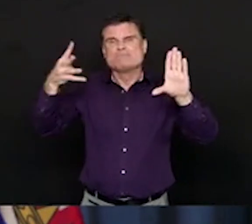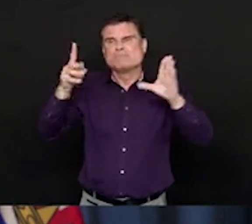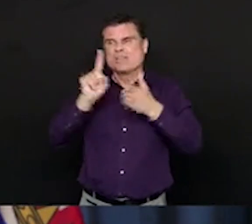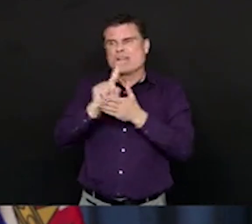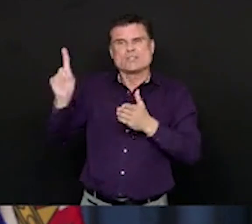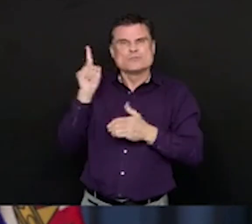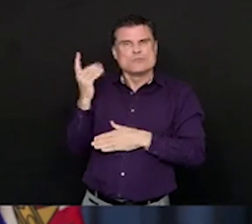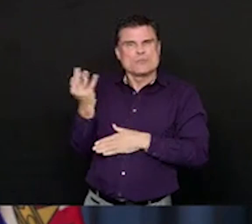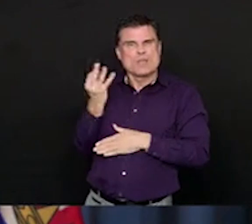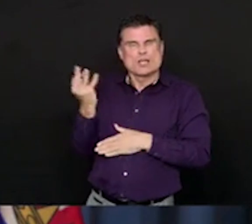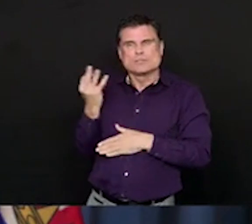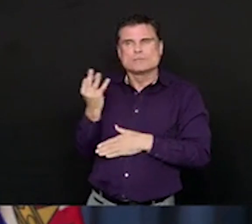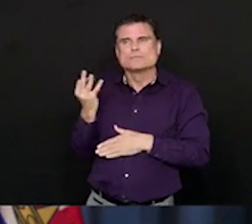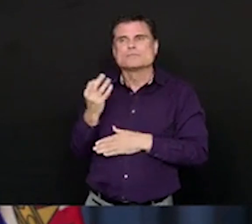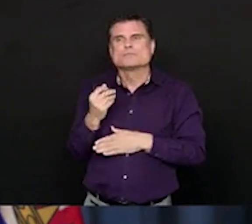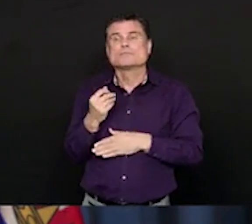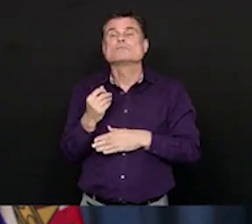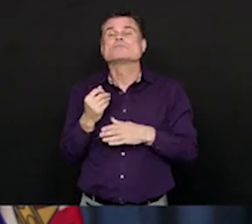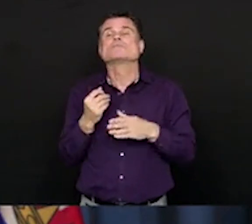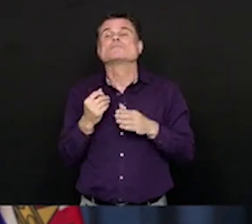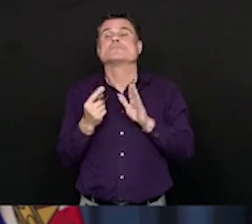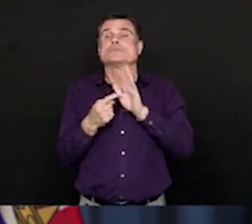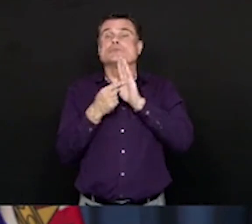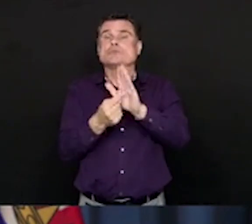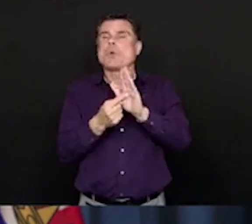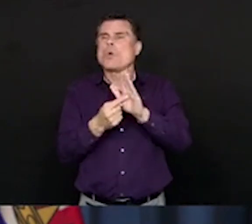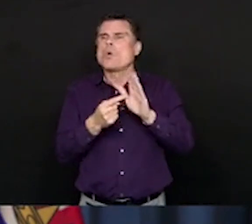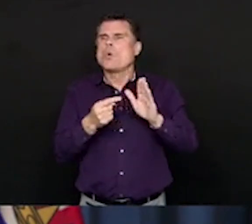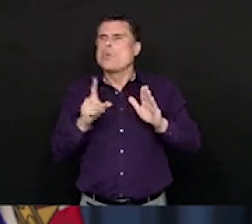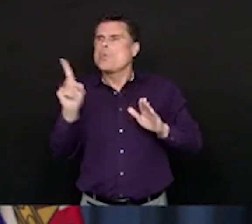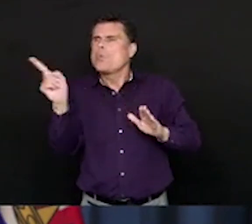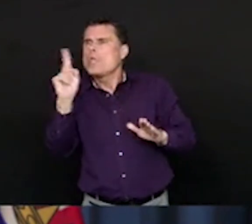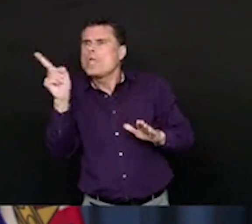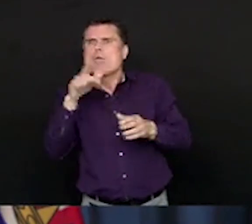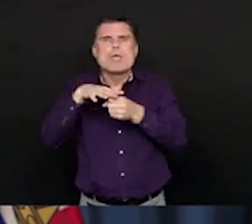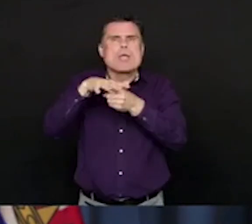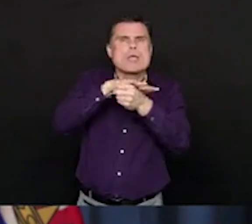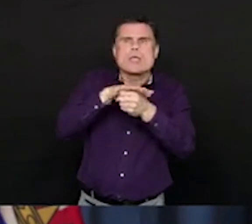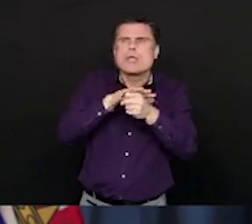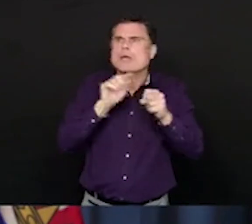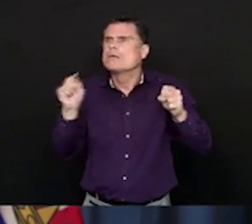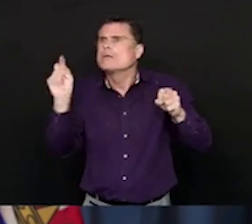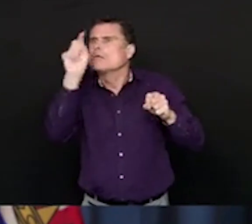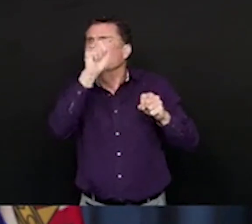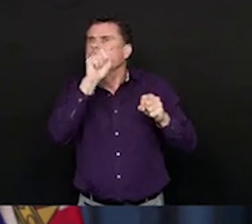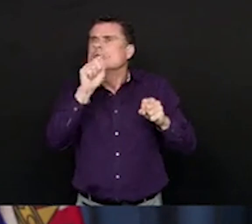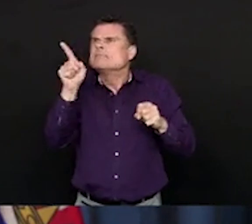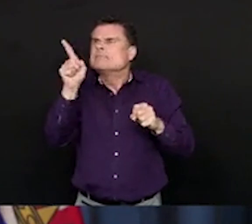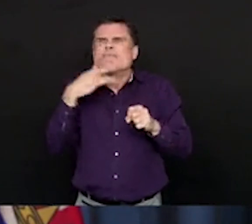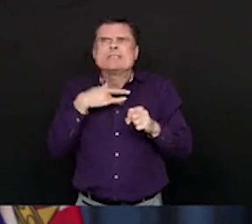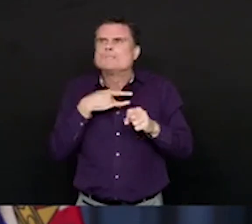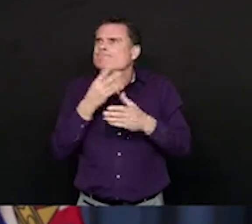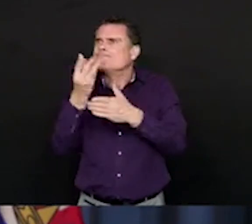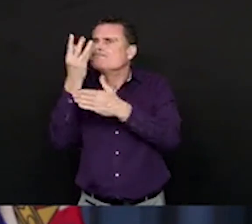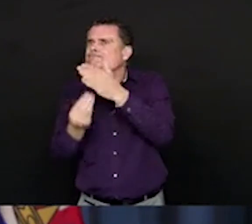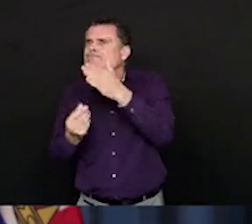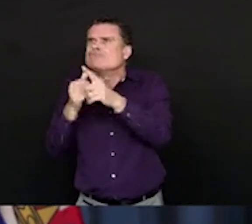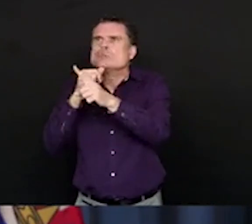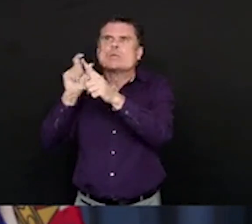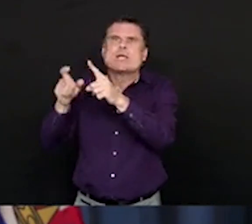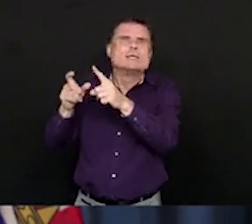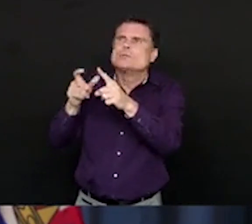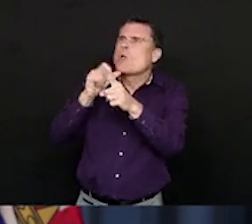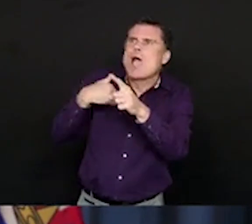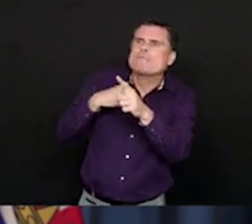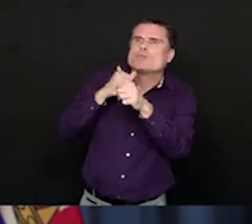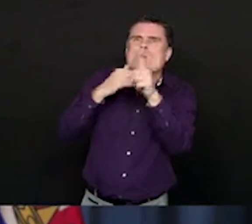were in place in some regions. So we've taken steps to assign those ventilators throughout the healthcare system, and that's what's going